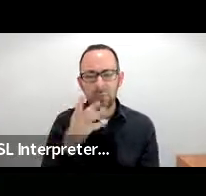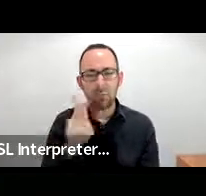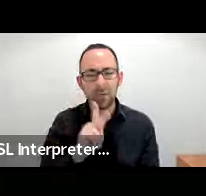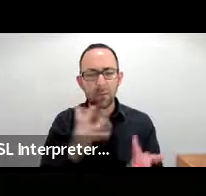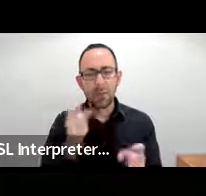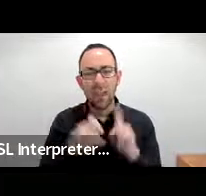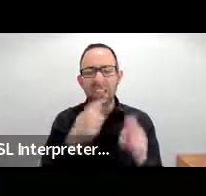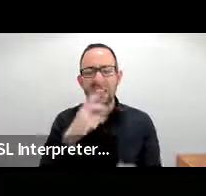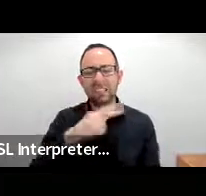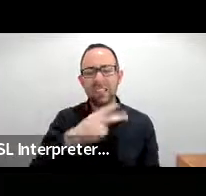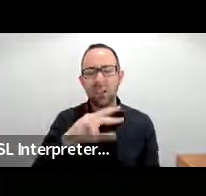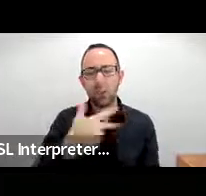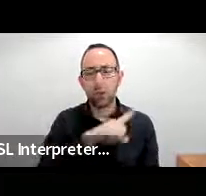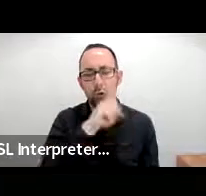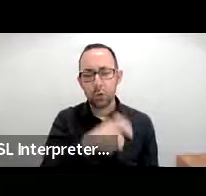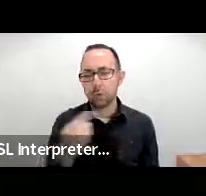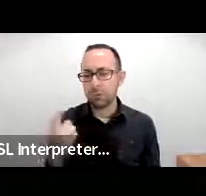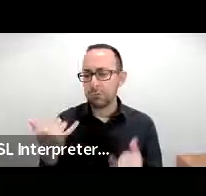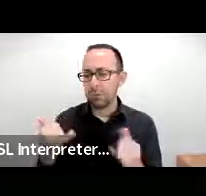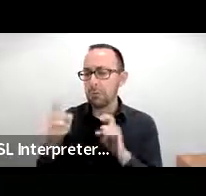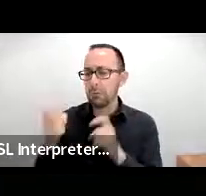Kristen Gundel.